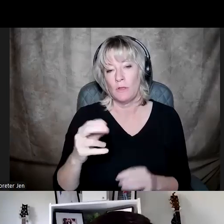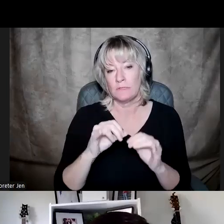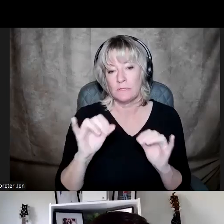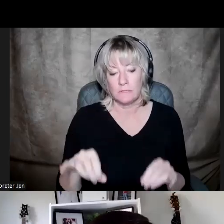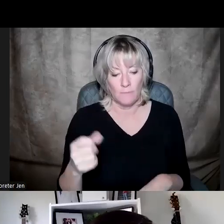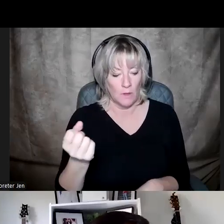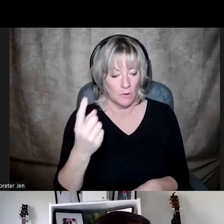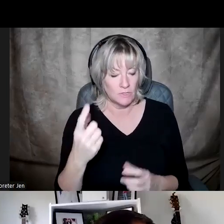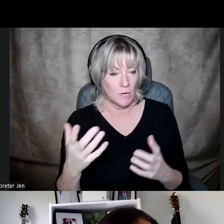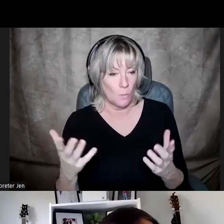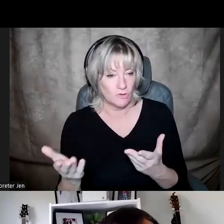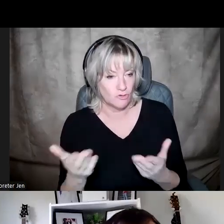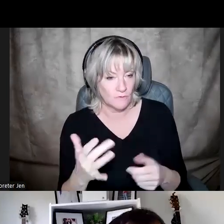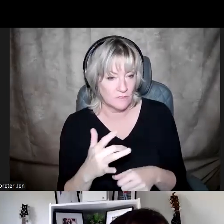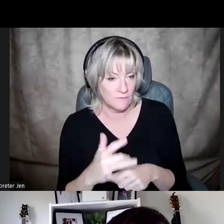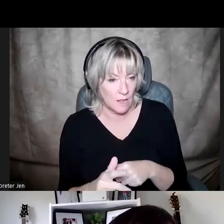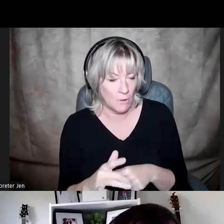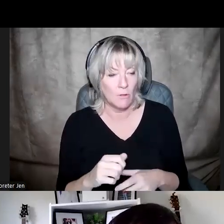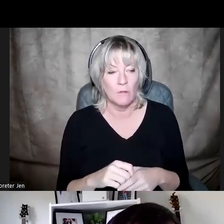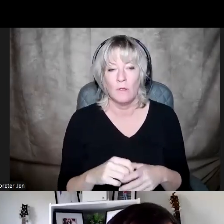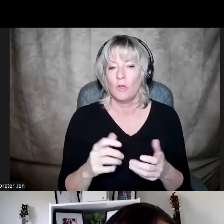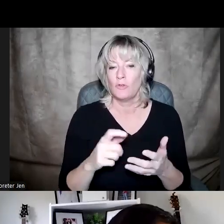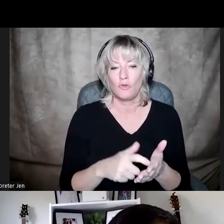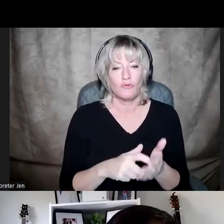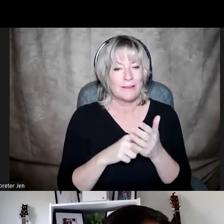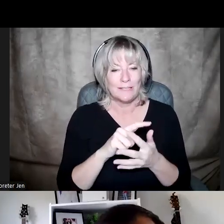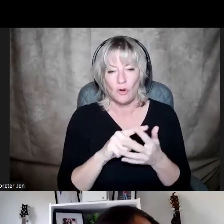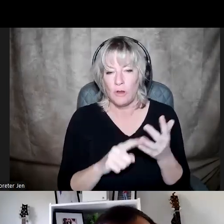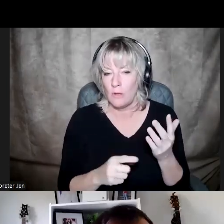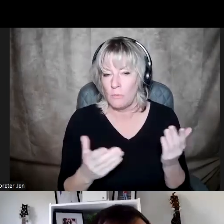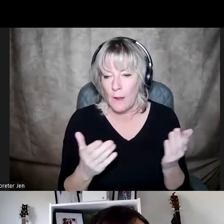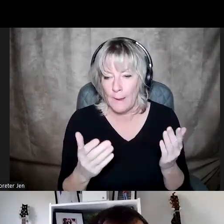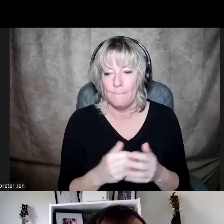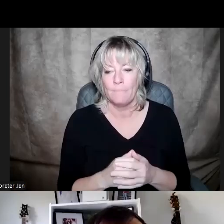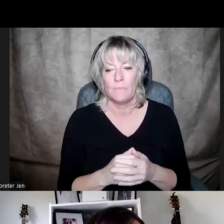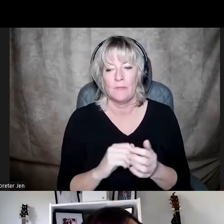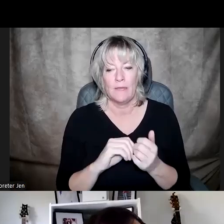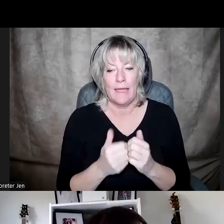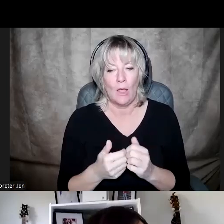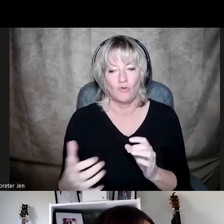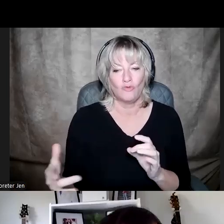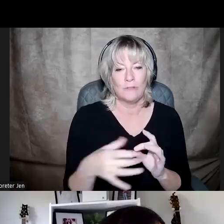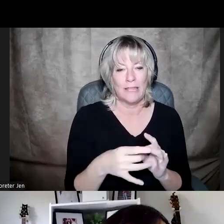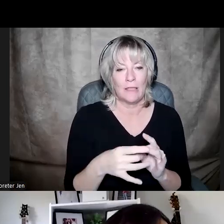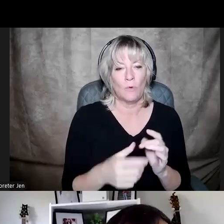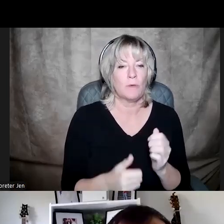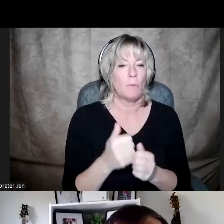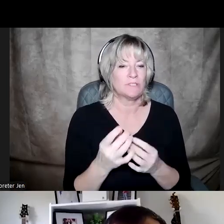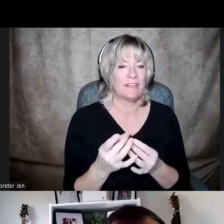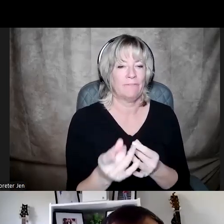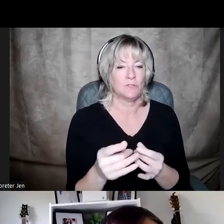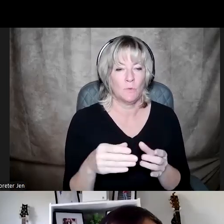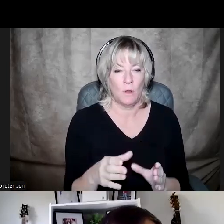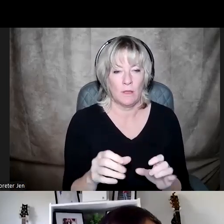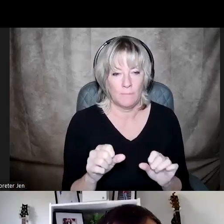what services might be available to individuals, what the criteria may be to engage with them, and how to link with those in the most efficient way possible. And again,